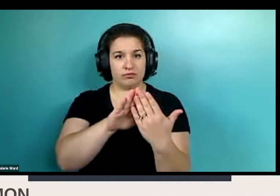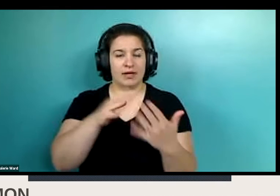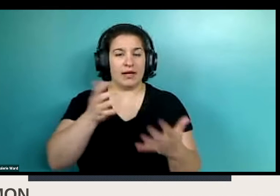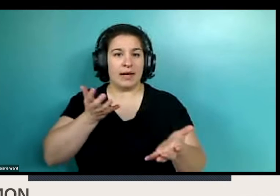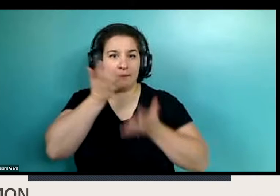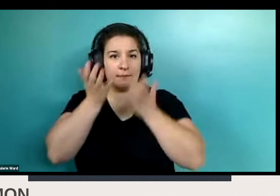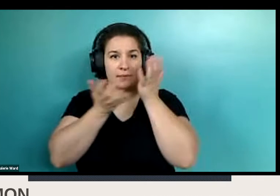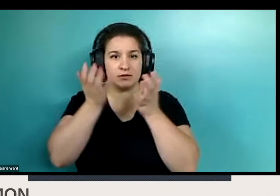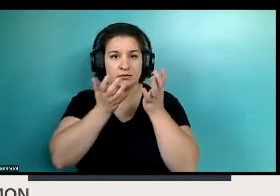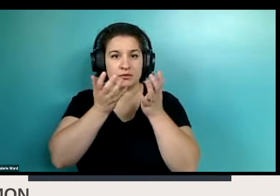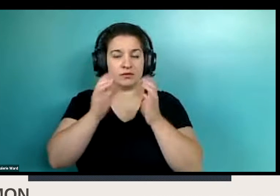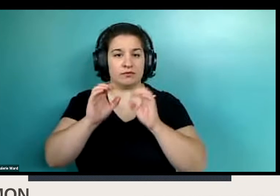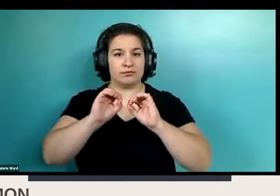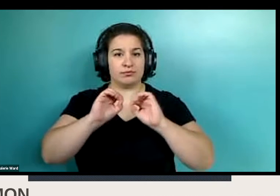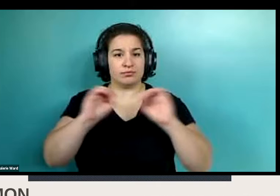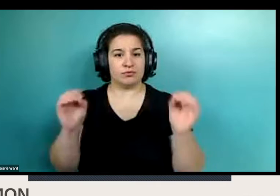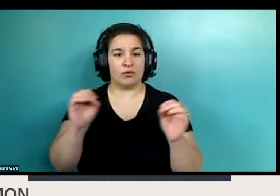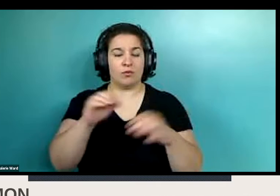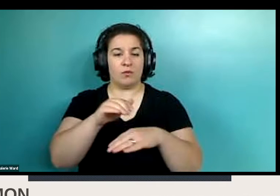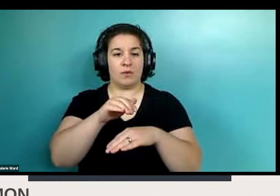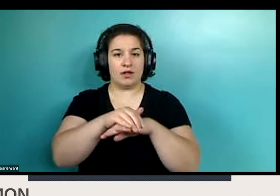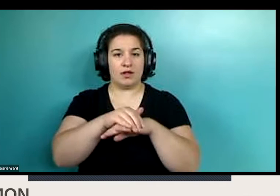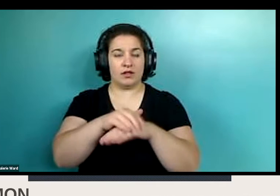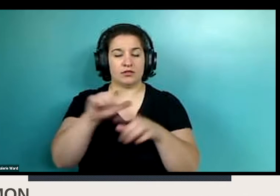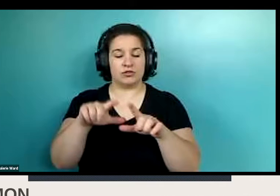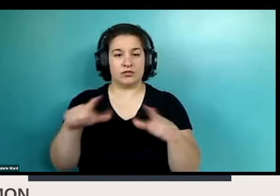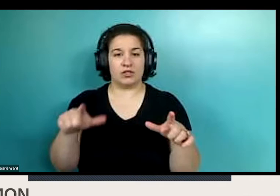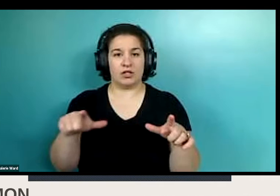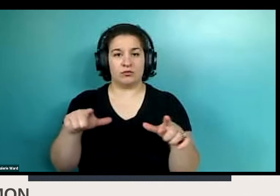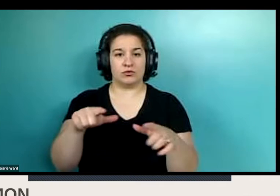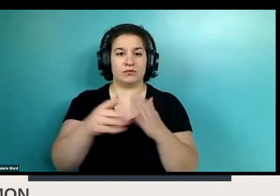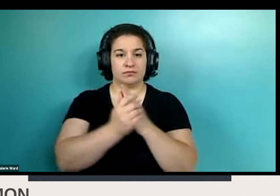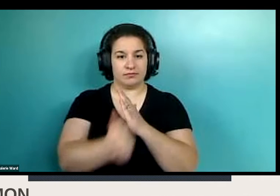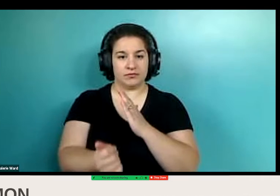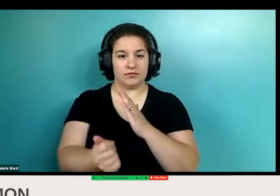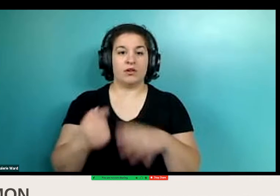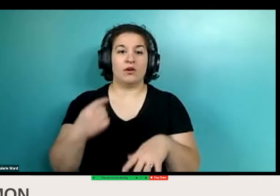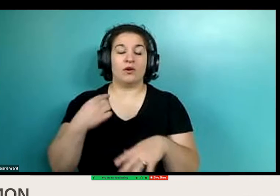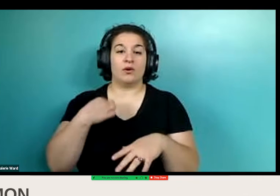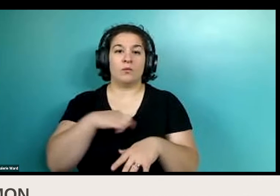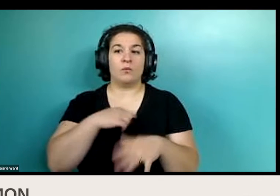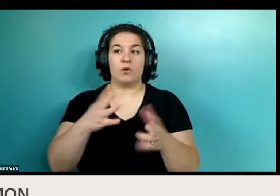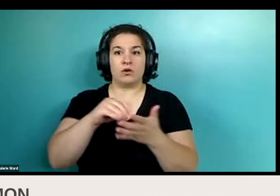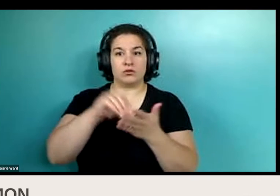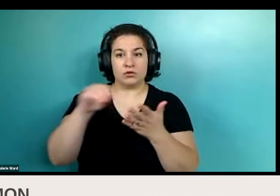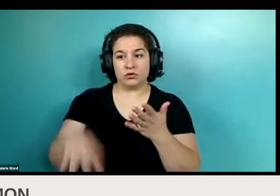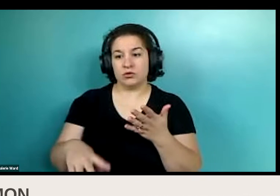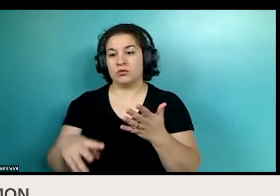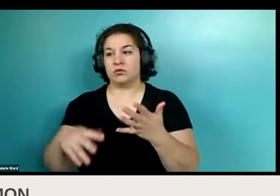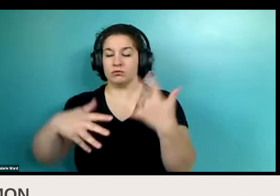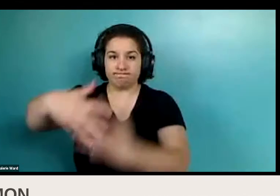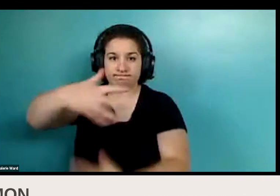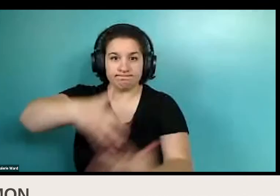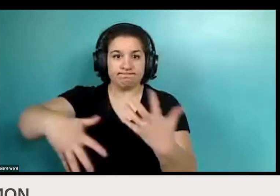Our lesson plans involve class involvement and active learning, and we want them to get up and do things and talk, but we've